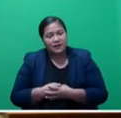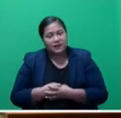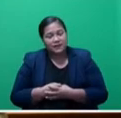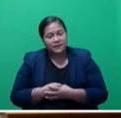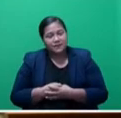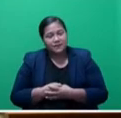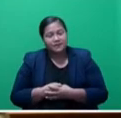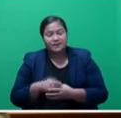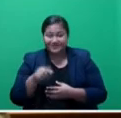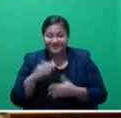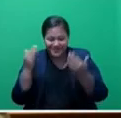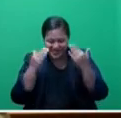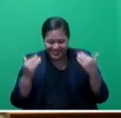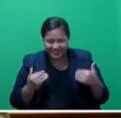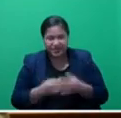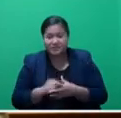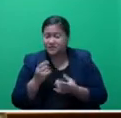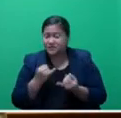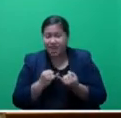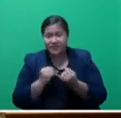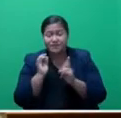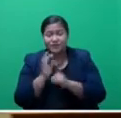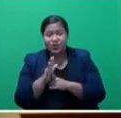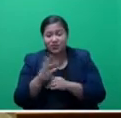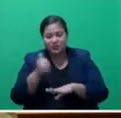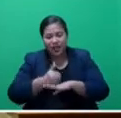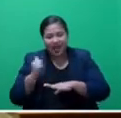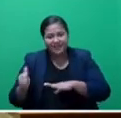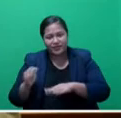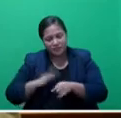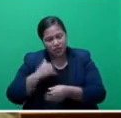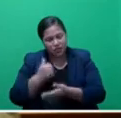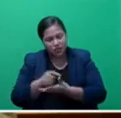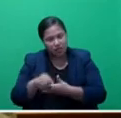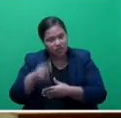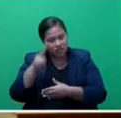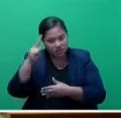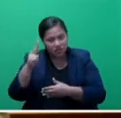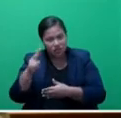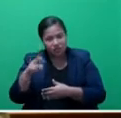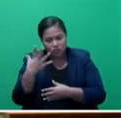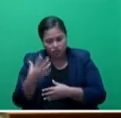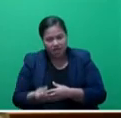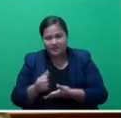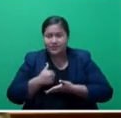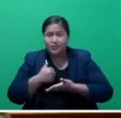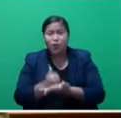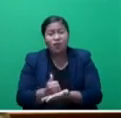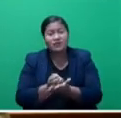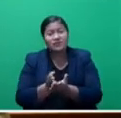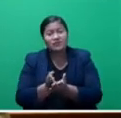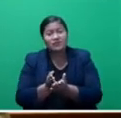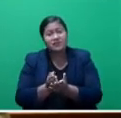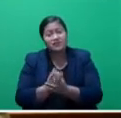That being so, Mr. Speaker, sir, it is important that the government assures this nation that we have necessary support services to